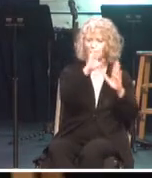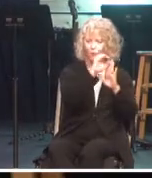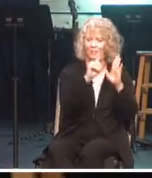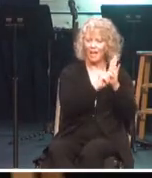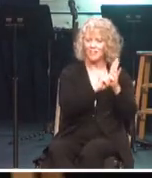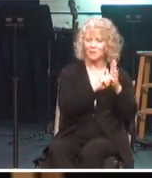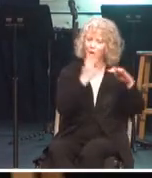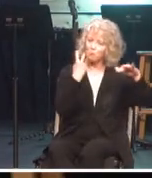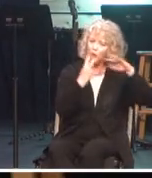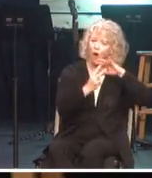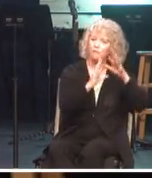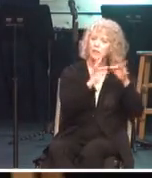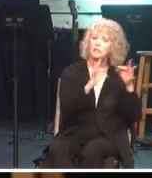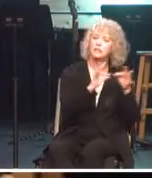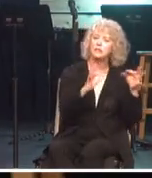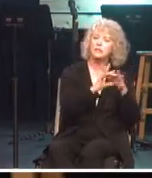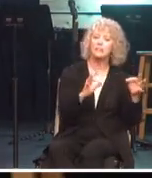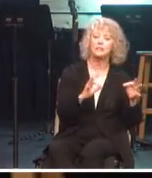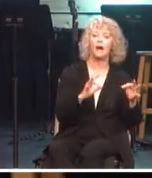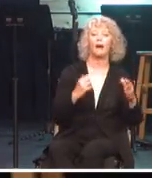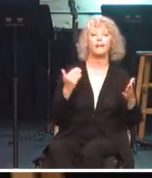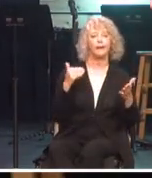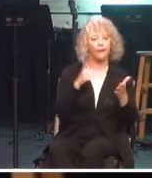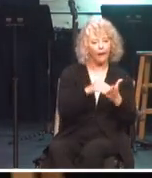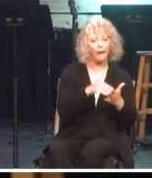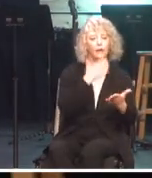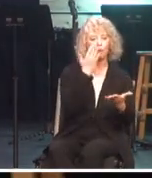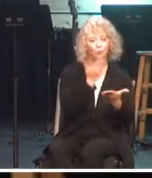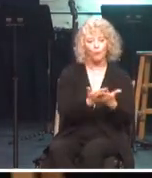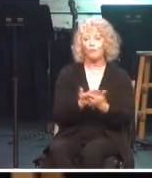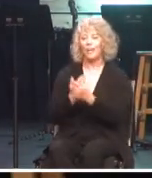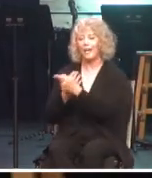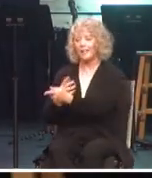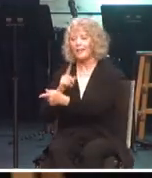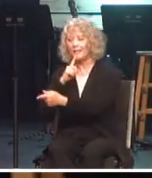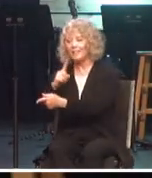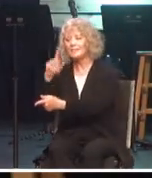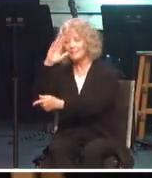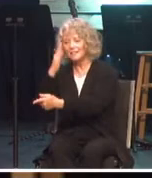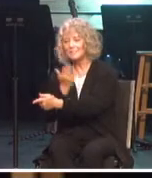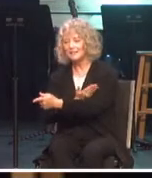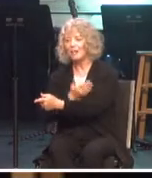prophecy. Again, another confirmation Jesus is the Son.